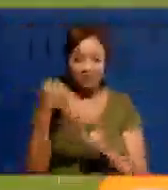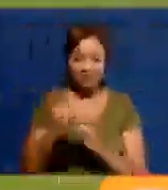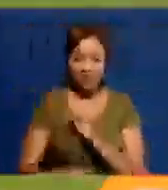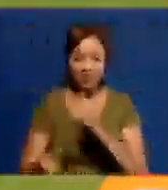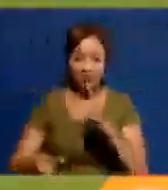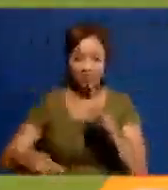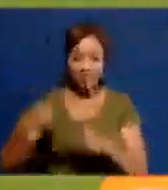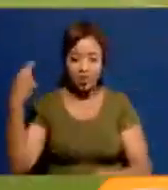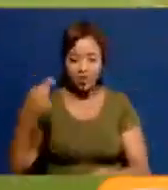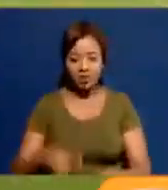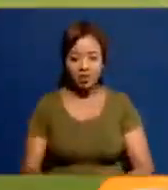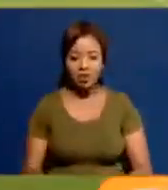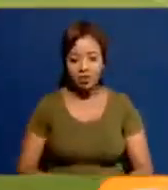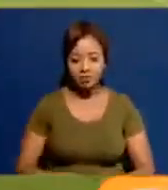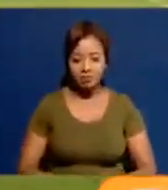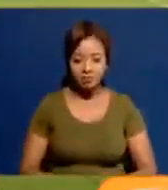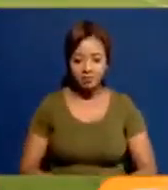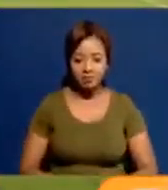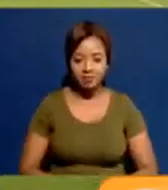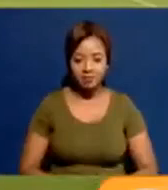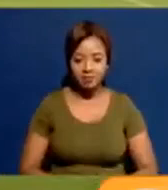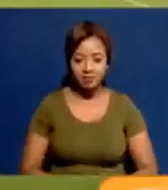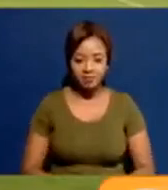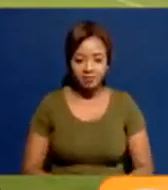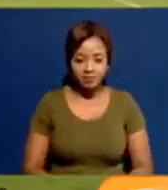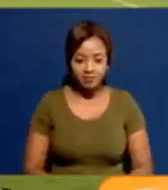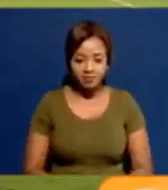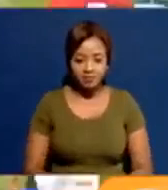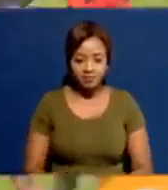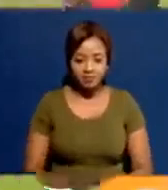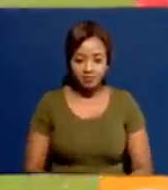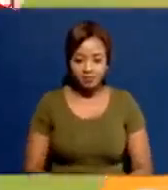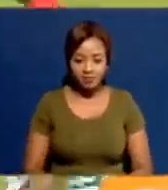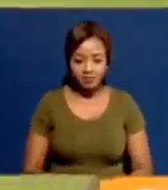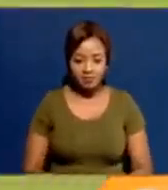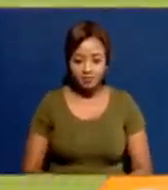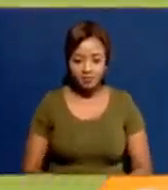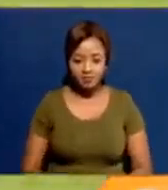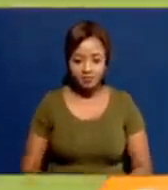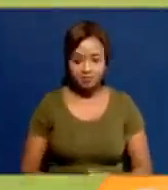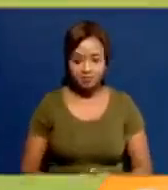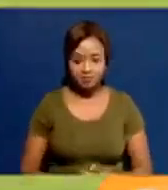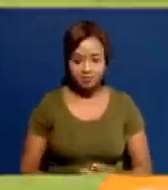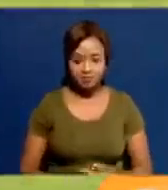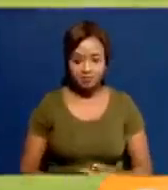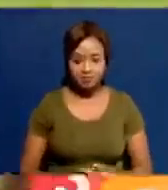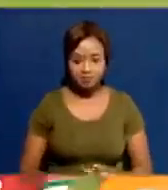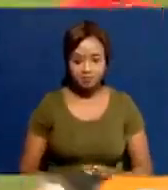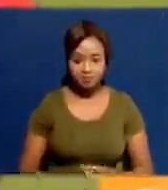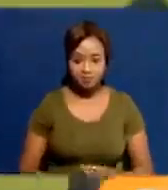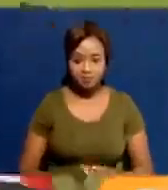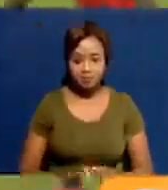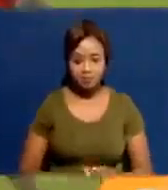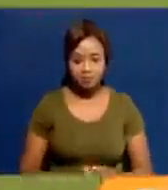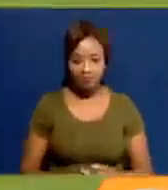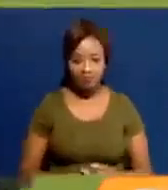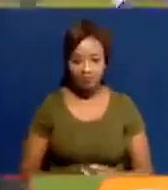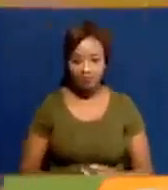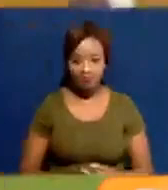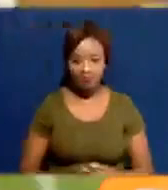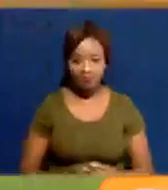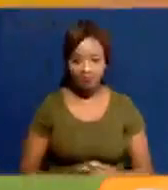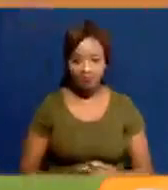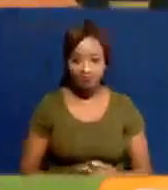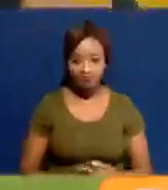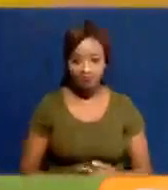match 28-7. Zimbabwe remains a fair contest so far. That man, the danger man,